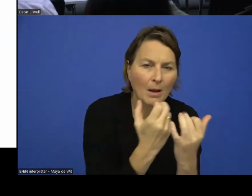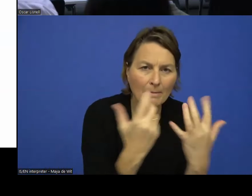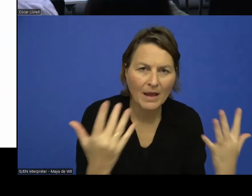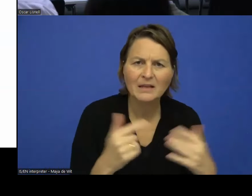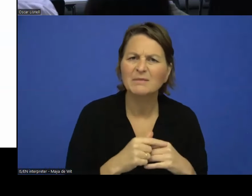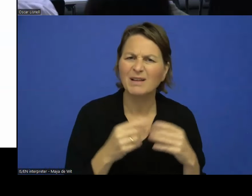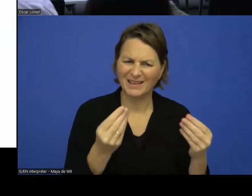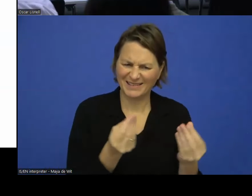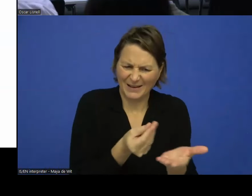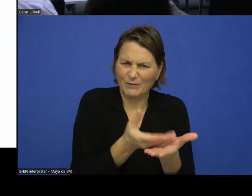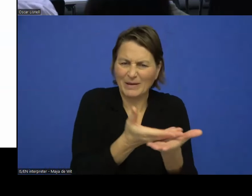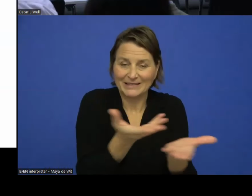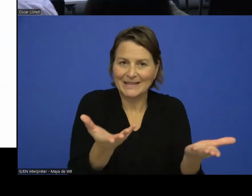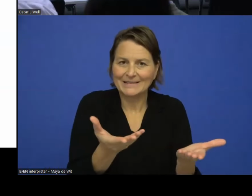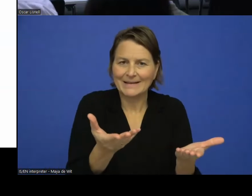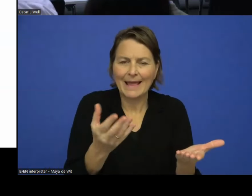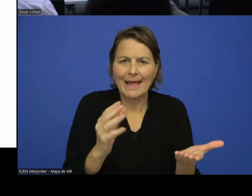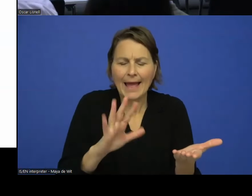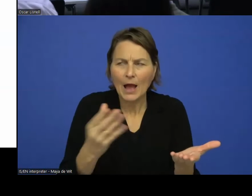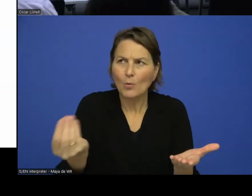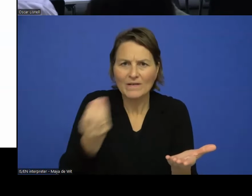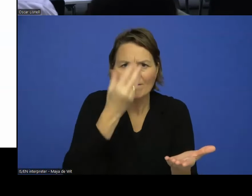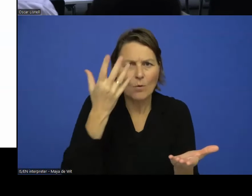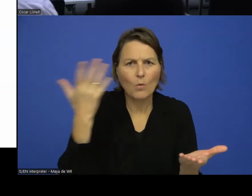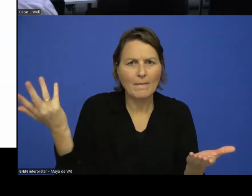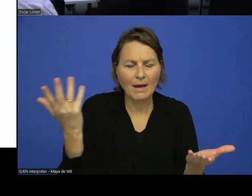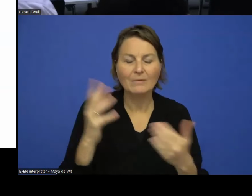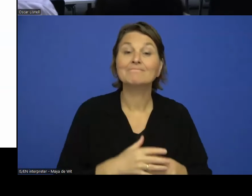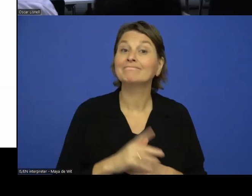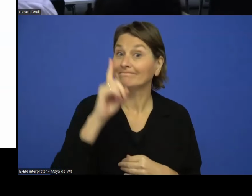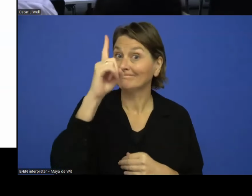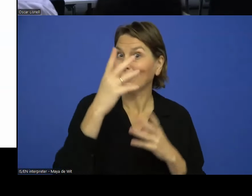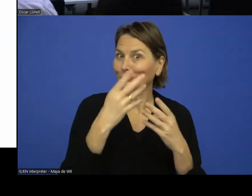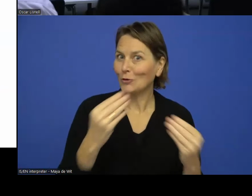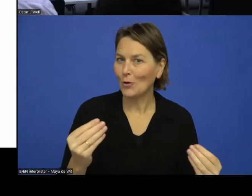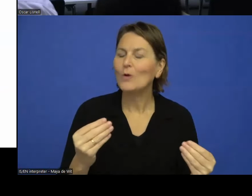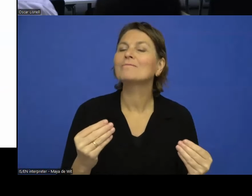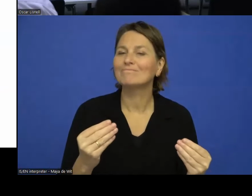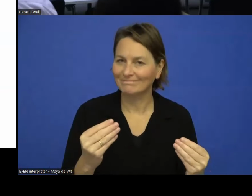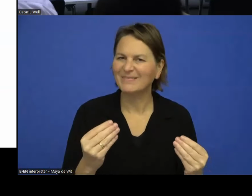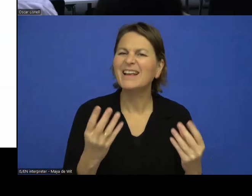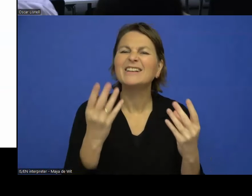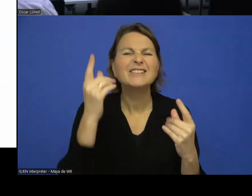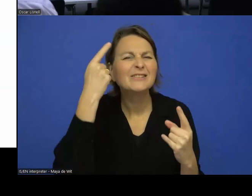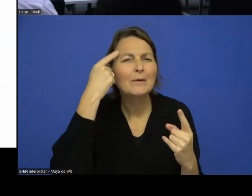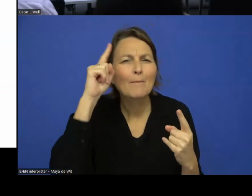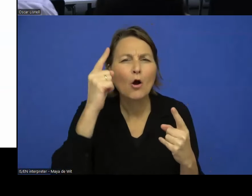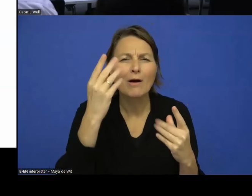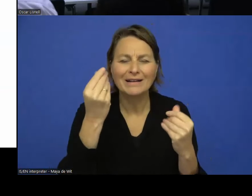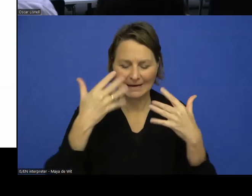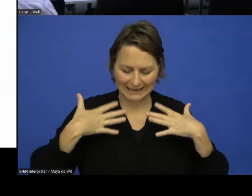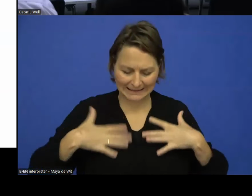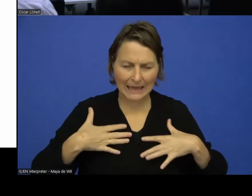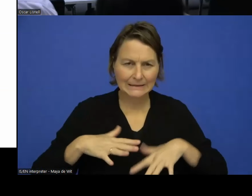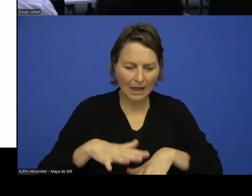information to the person? And our solution to that was smart textiles and some vest